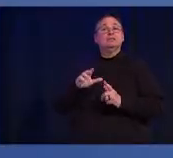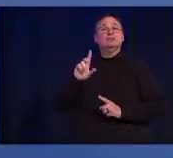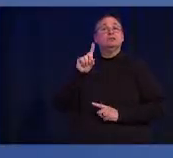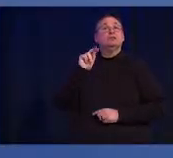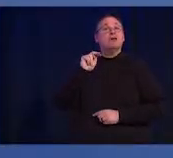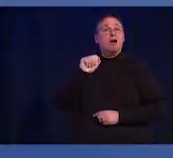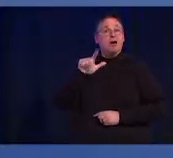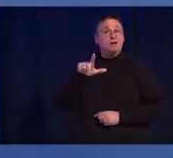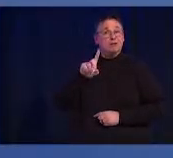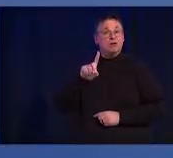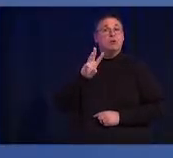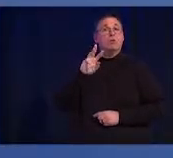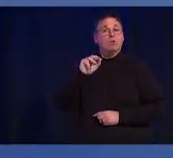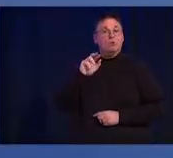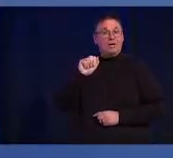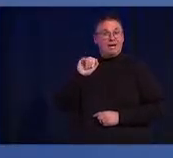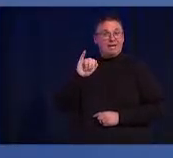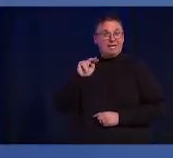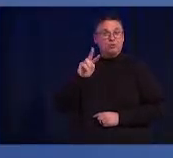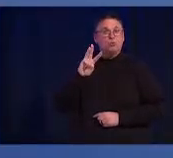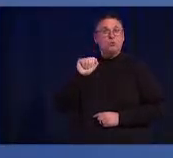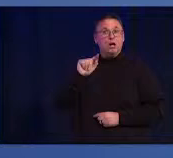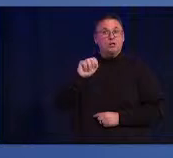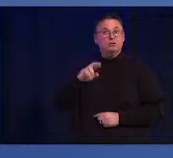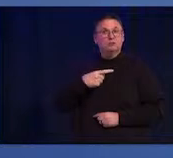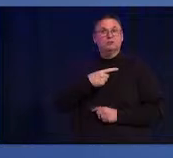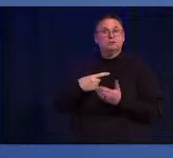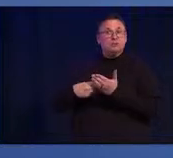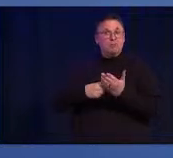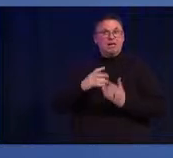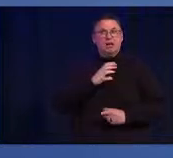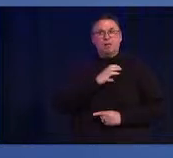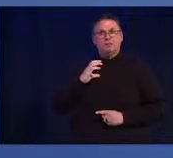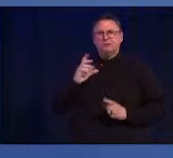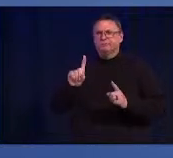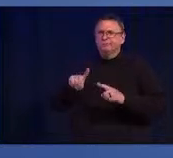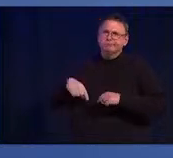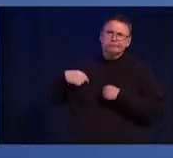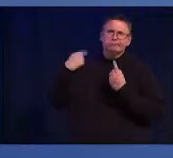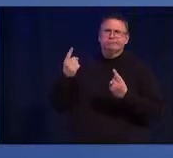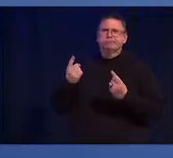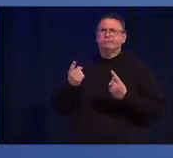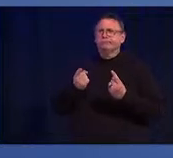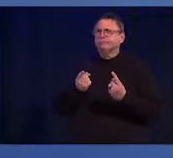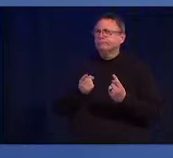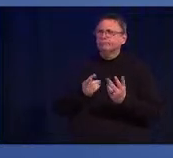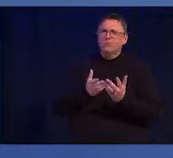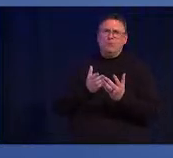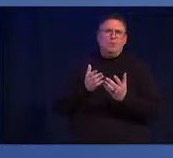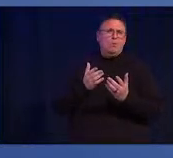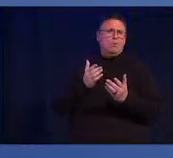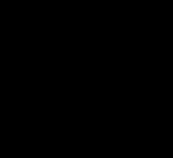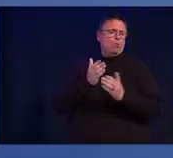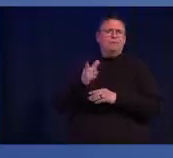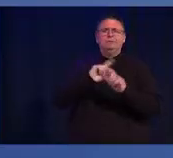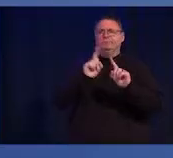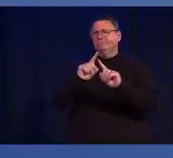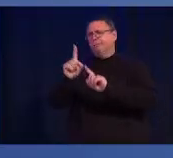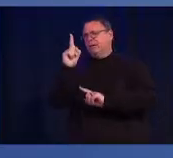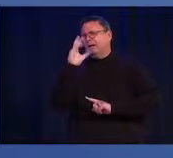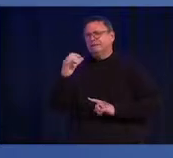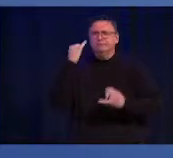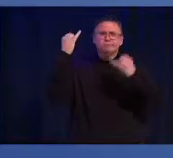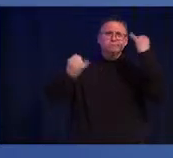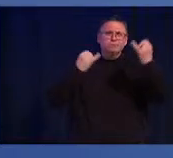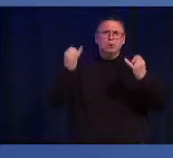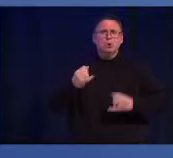The Debate Commission has selected tonight's questions from hundreds of ideas submitted by Hoosiers all across the state. These topics have not been shared